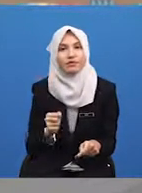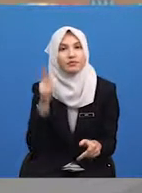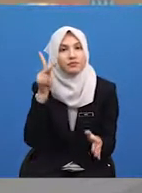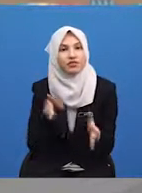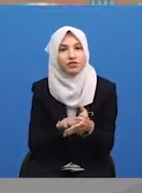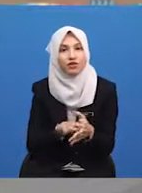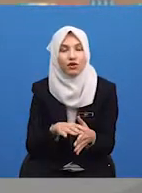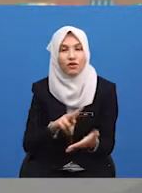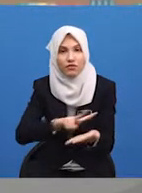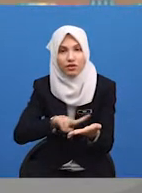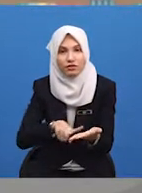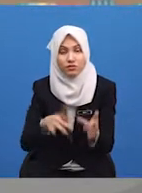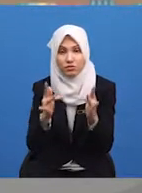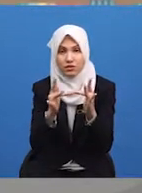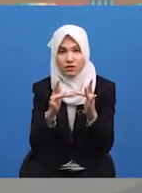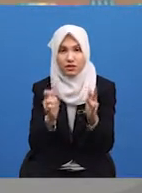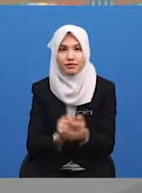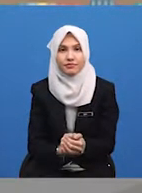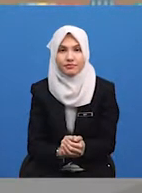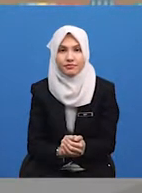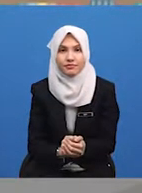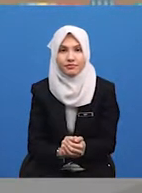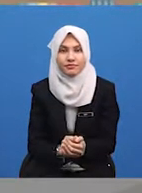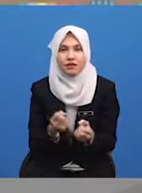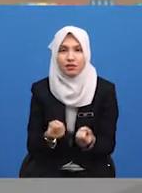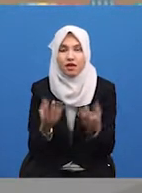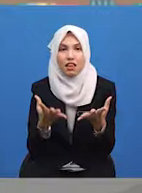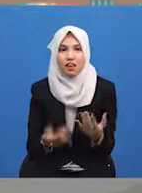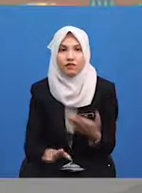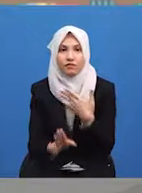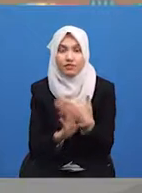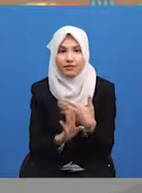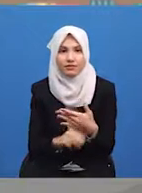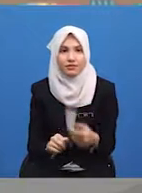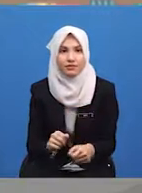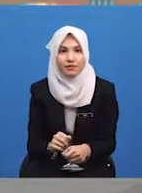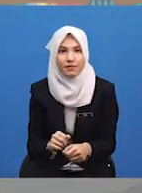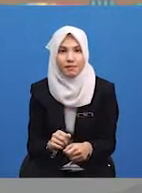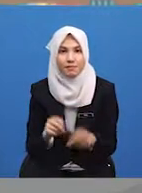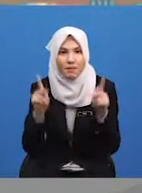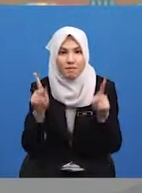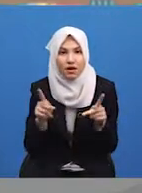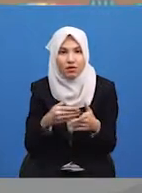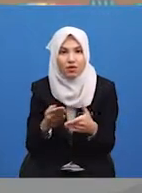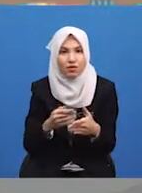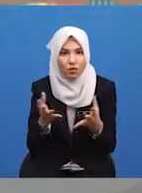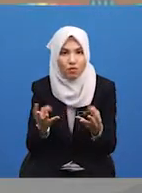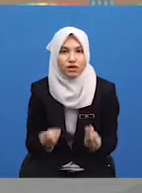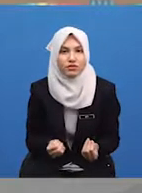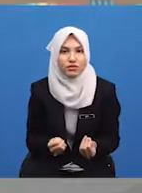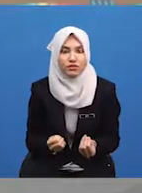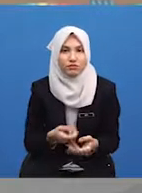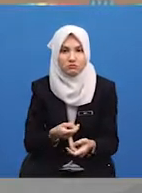pictures or videos on the internet? There's a lot of dangerous people out there who want to